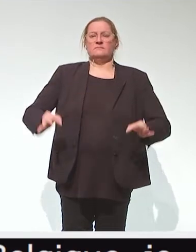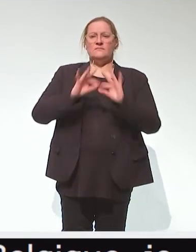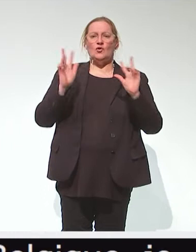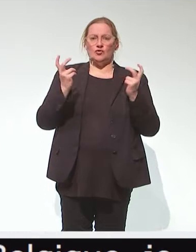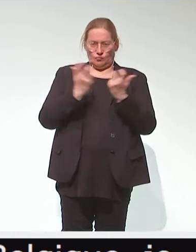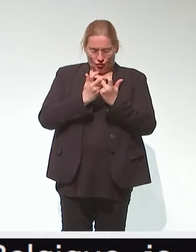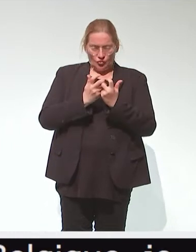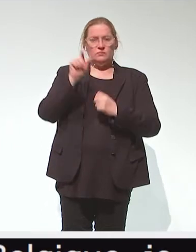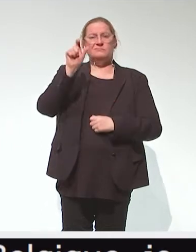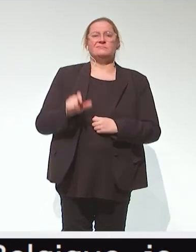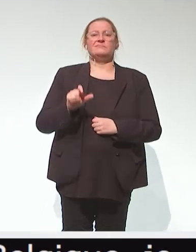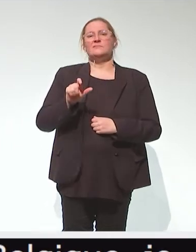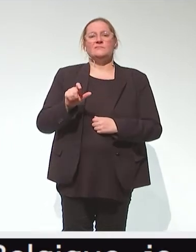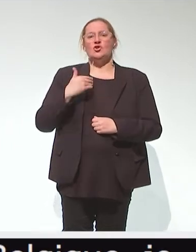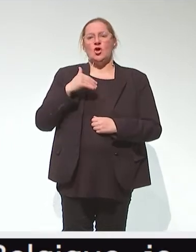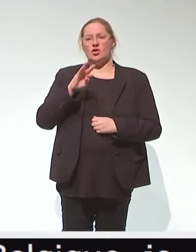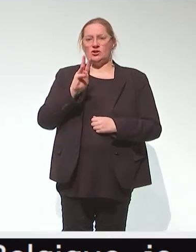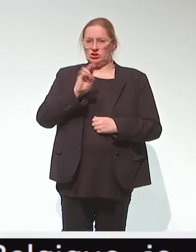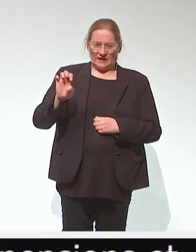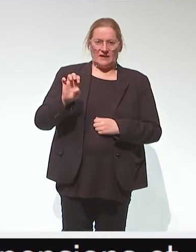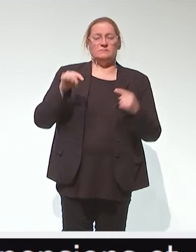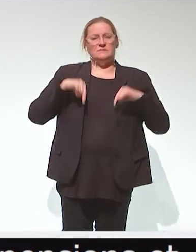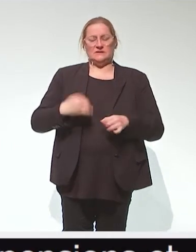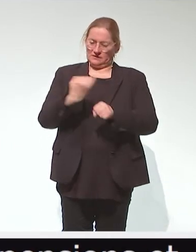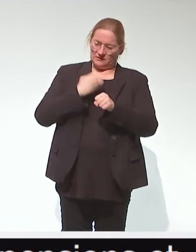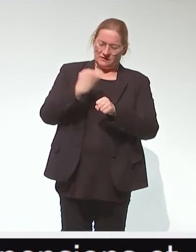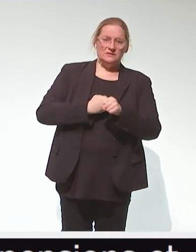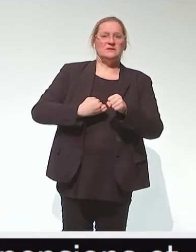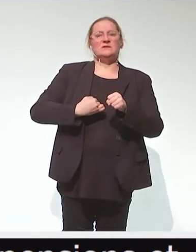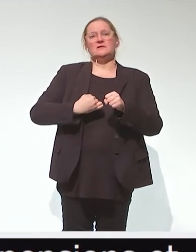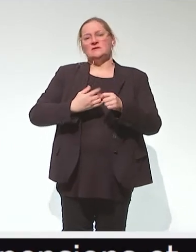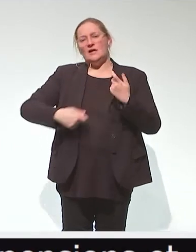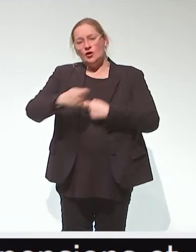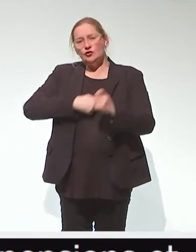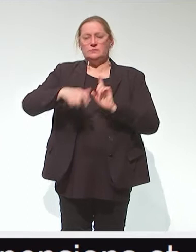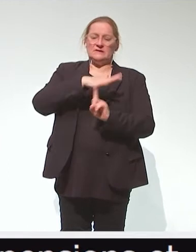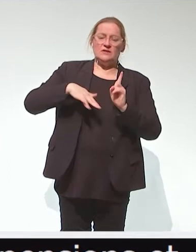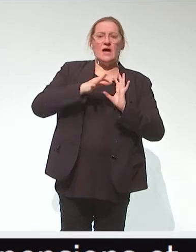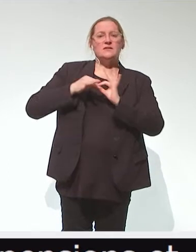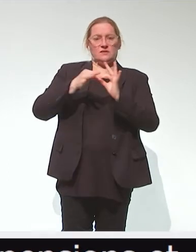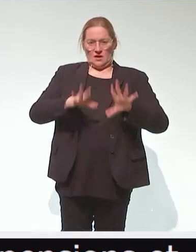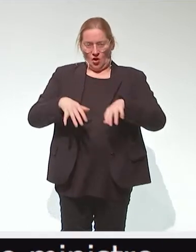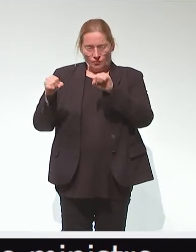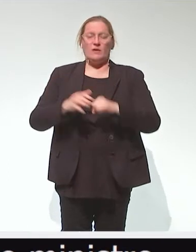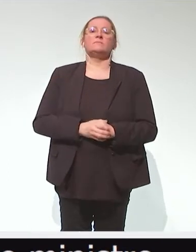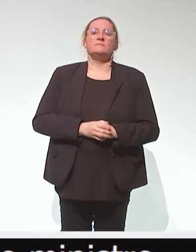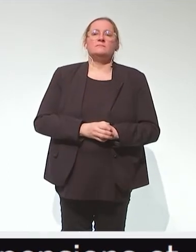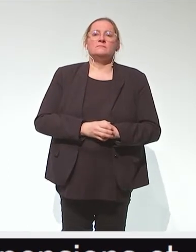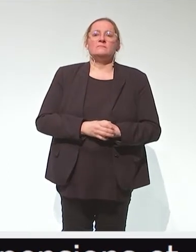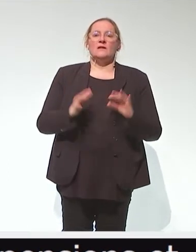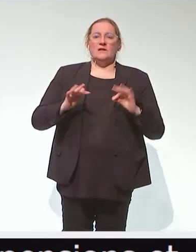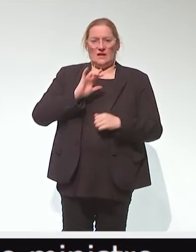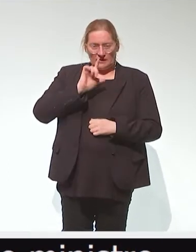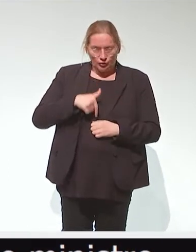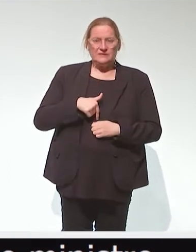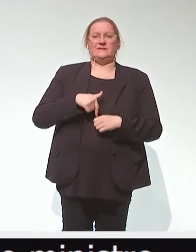For Luxembourg, Georges Angel, Minister of Employment and Work and